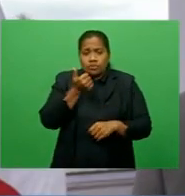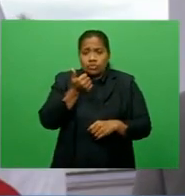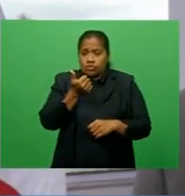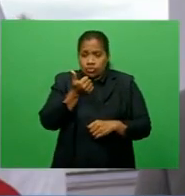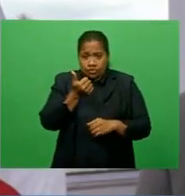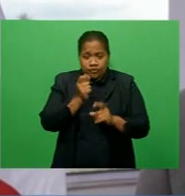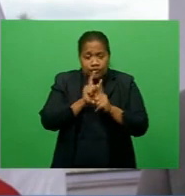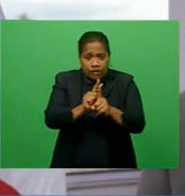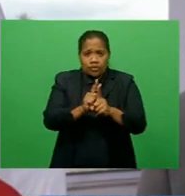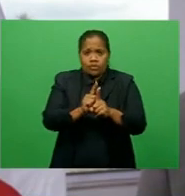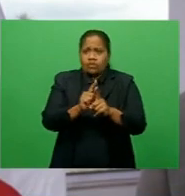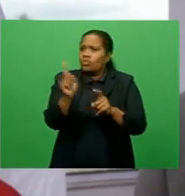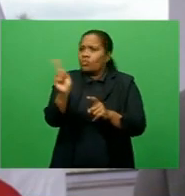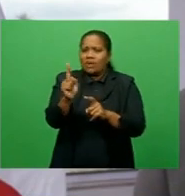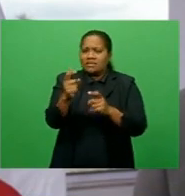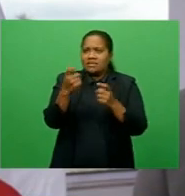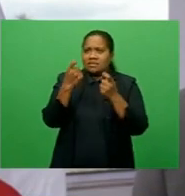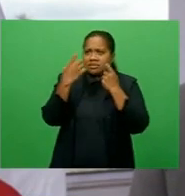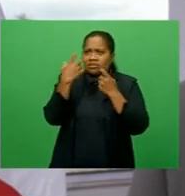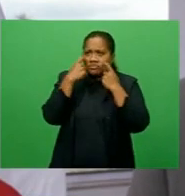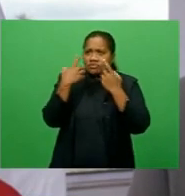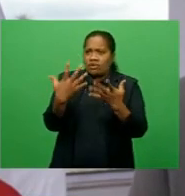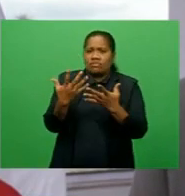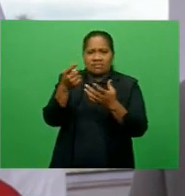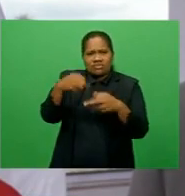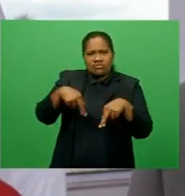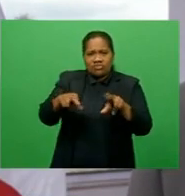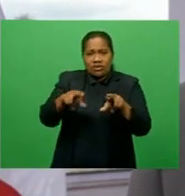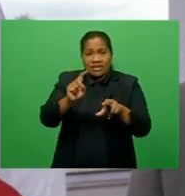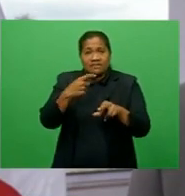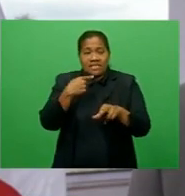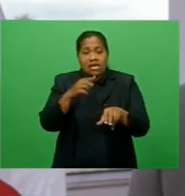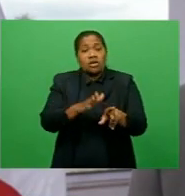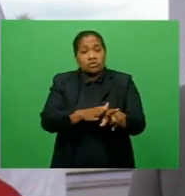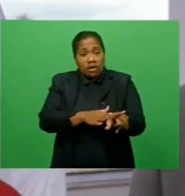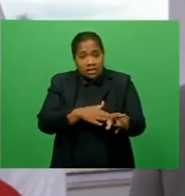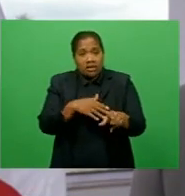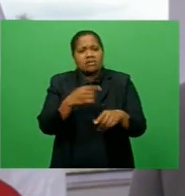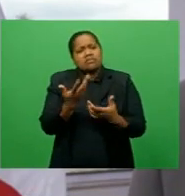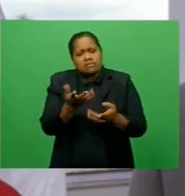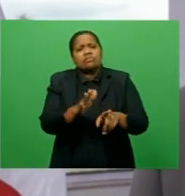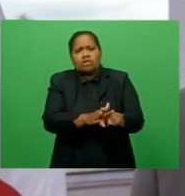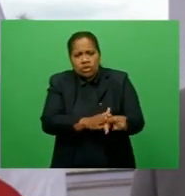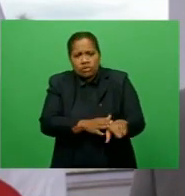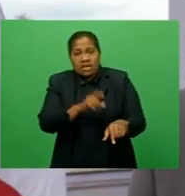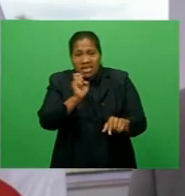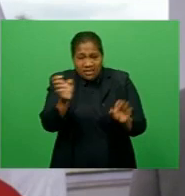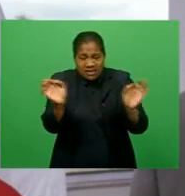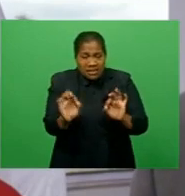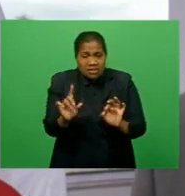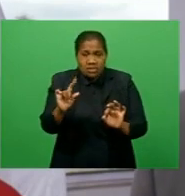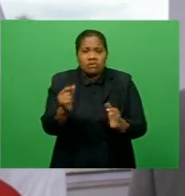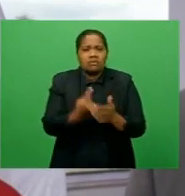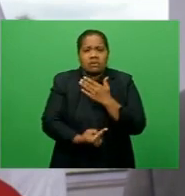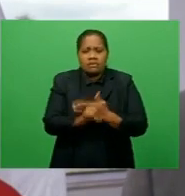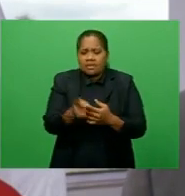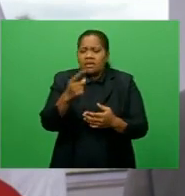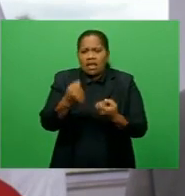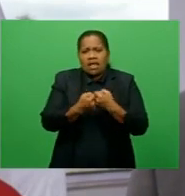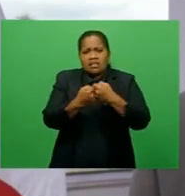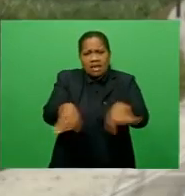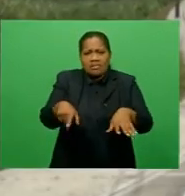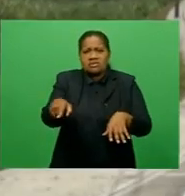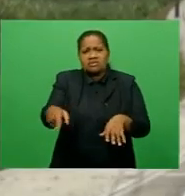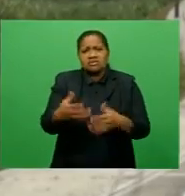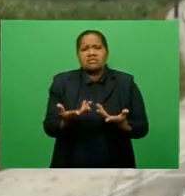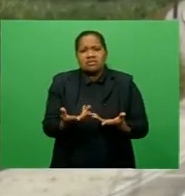us to slow down. Because if we don't do that, we destroy infrastructure, then we have to pay for it again, and that money comes from